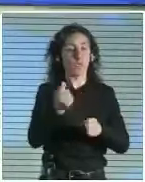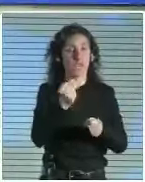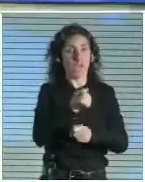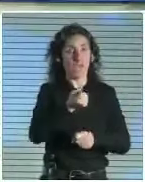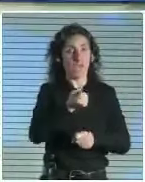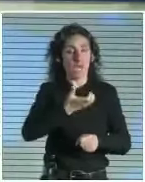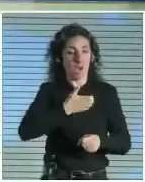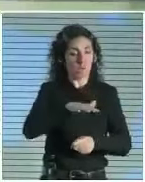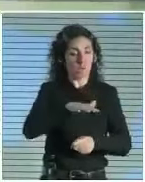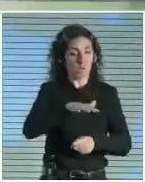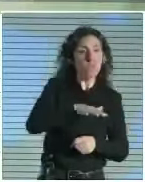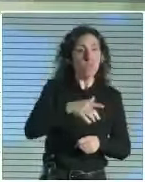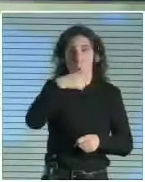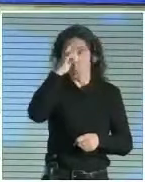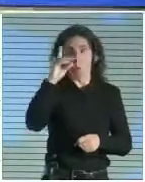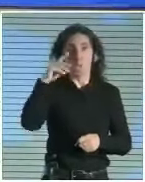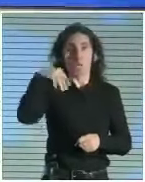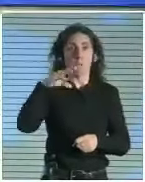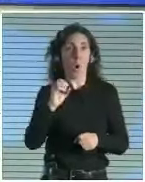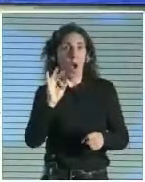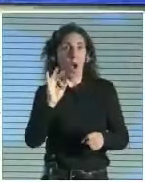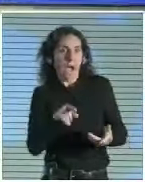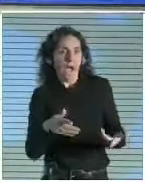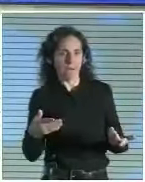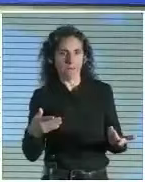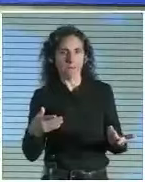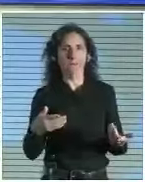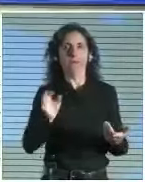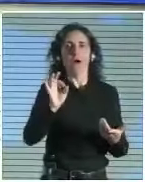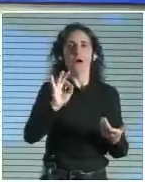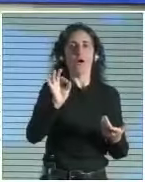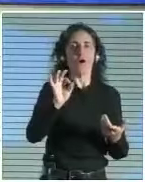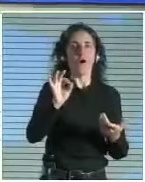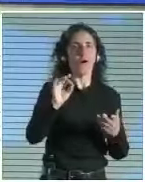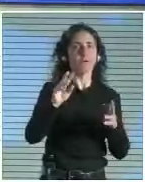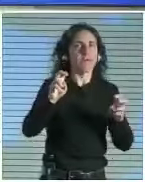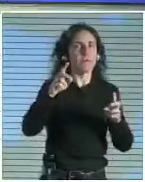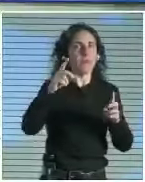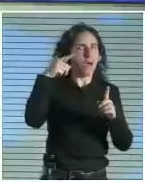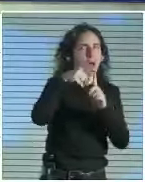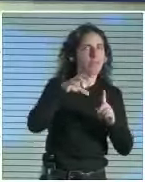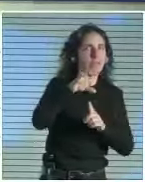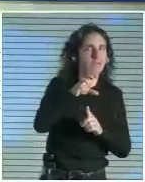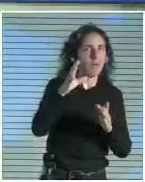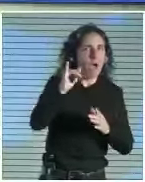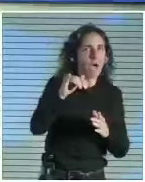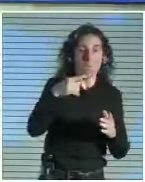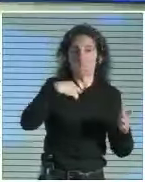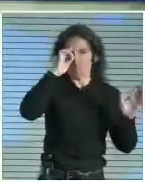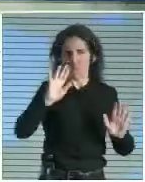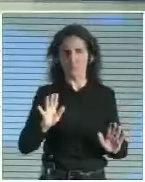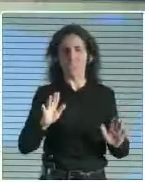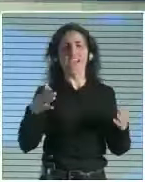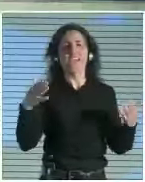things. Interestingly, most of the things that the municipality did was in service of both the residents and the visitors. They just don't consider